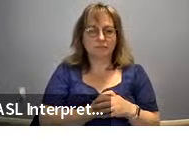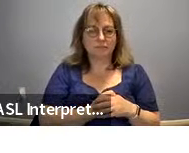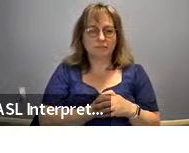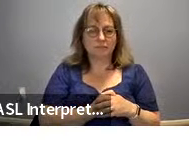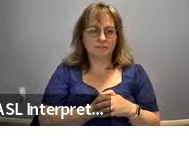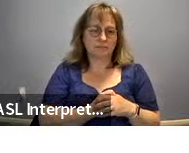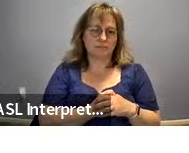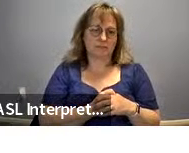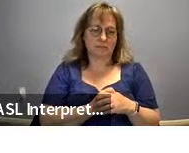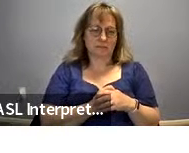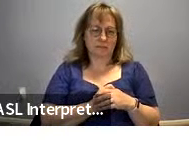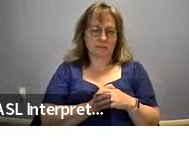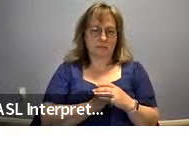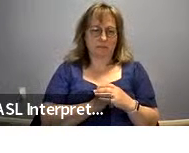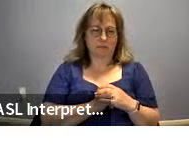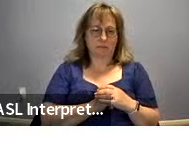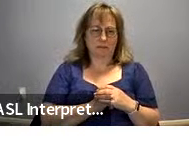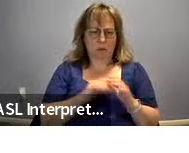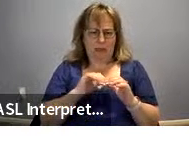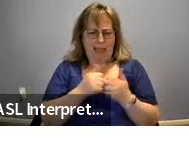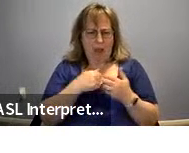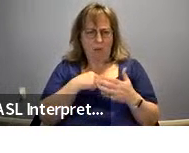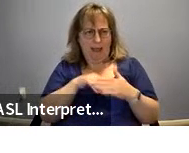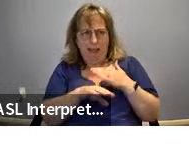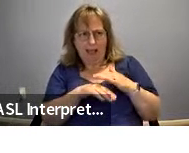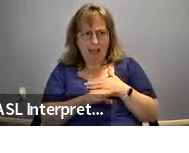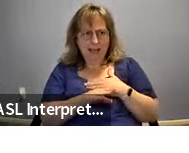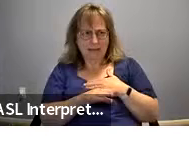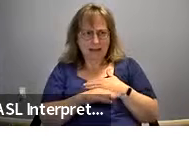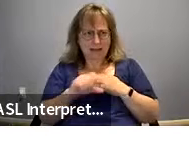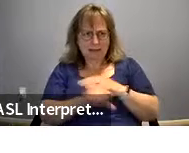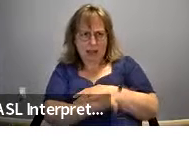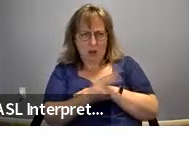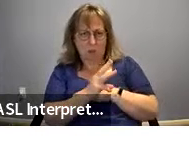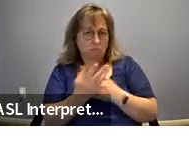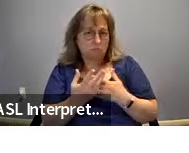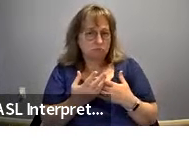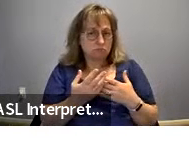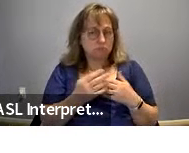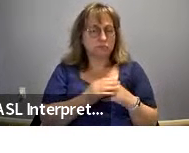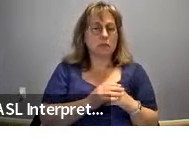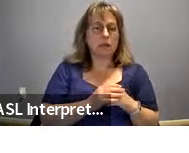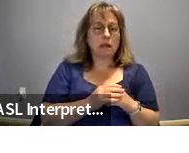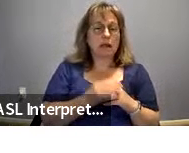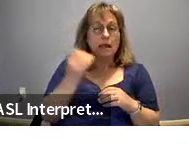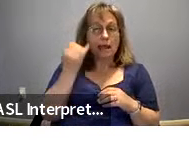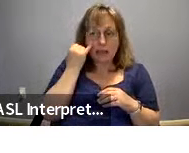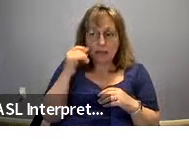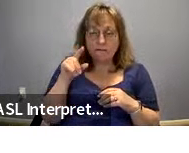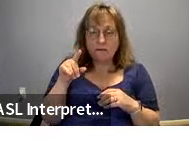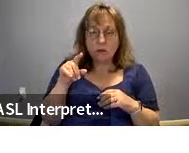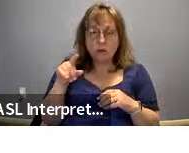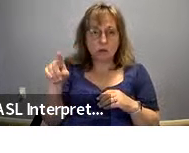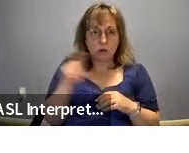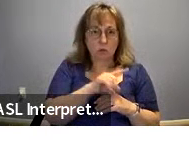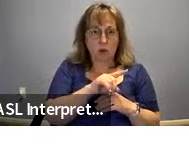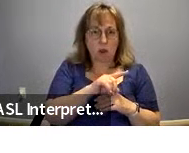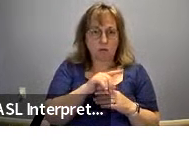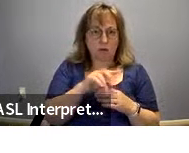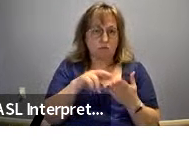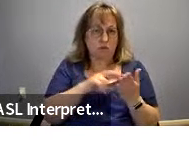ask, how do I get access to Skyward? So if you are enrolling your